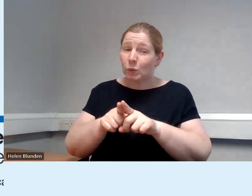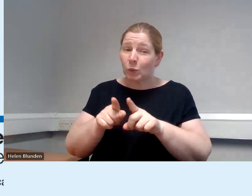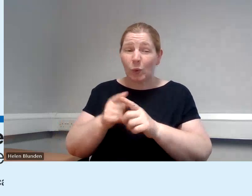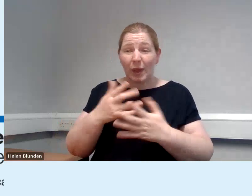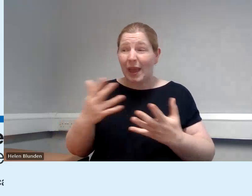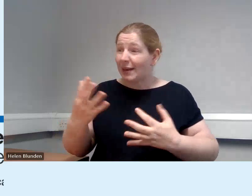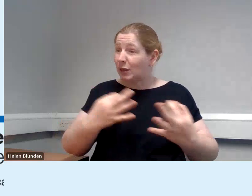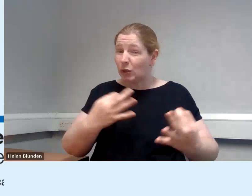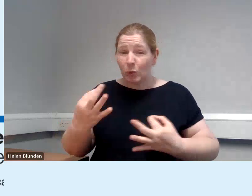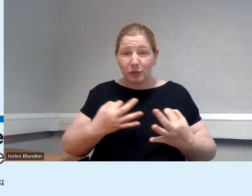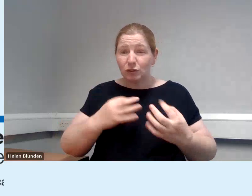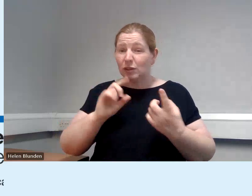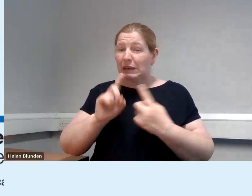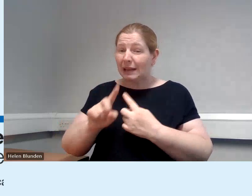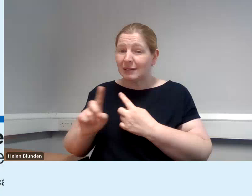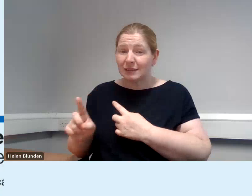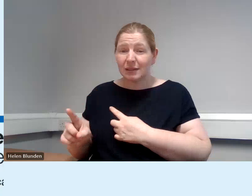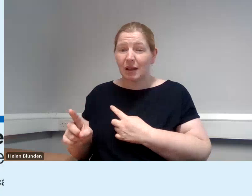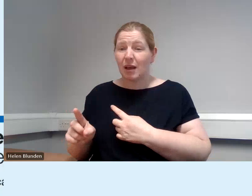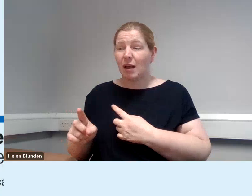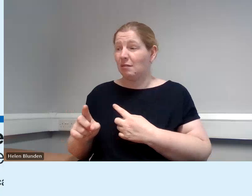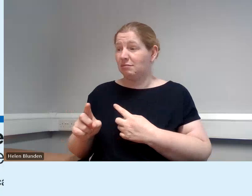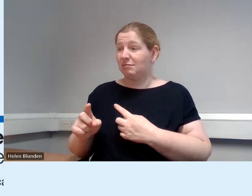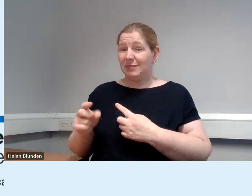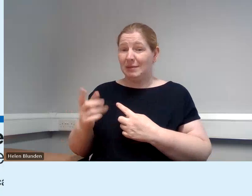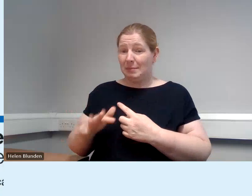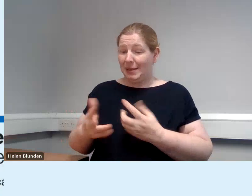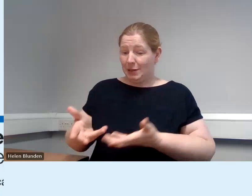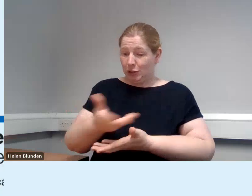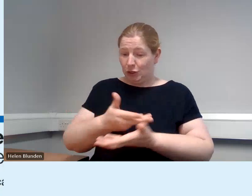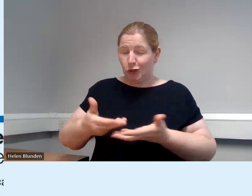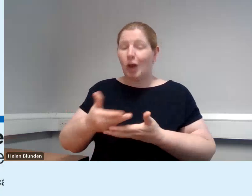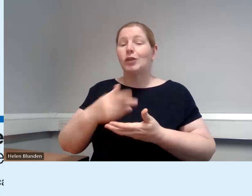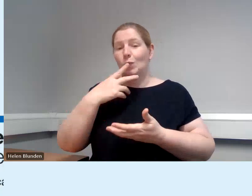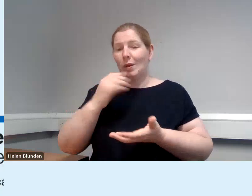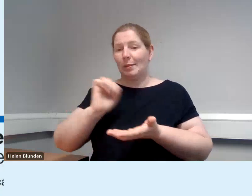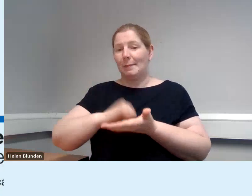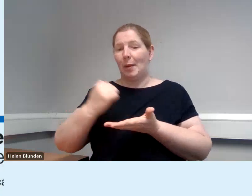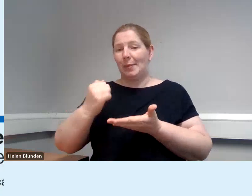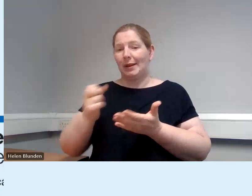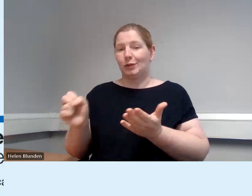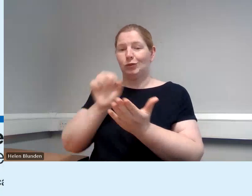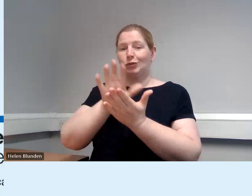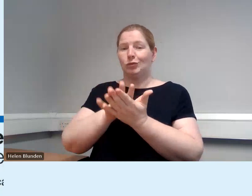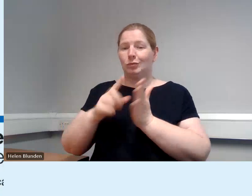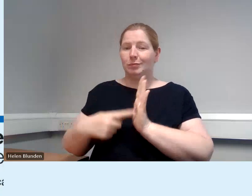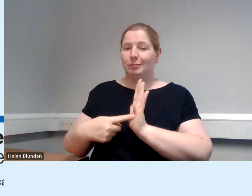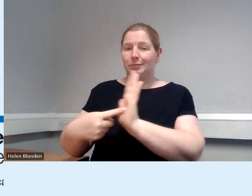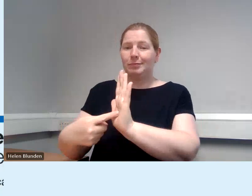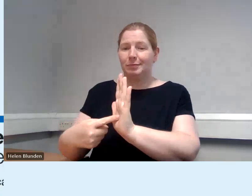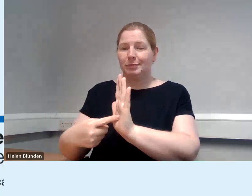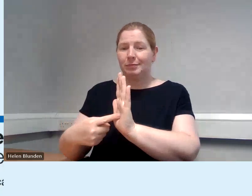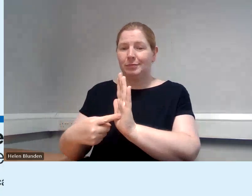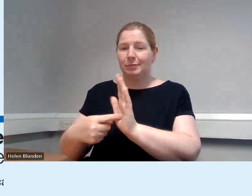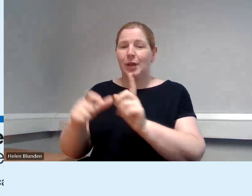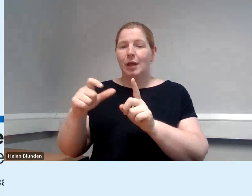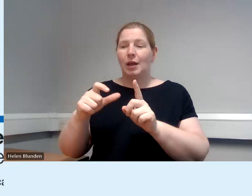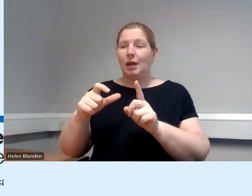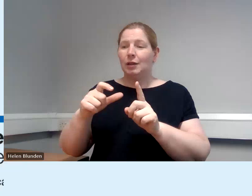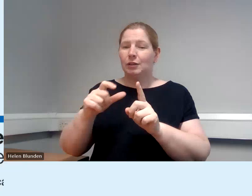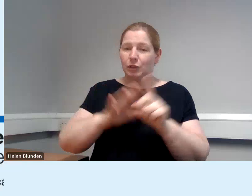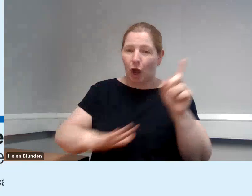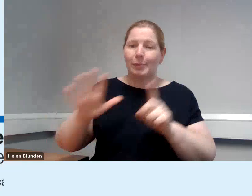and answers that have been discussed during this session will be published to the Derbyshire Dialogue tile. You